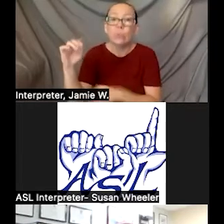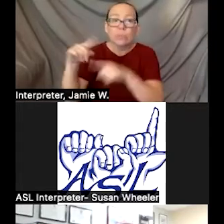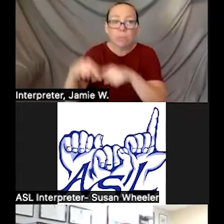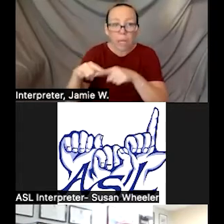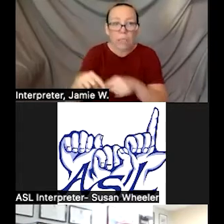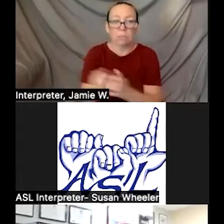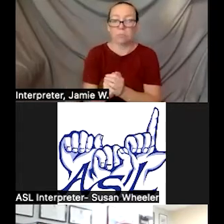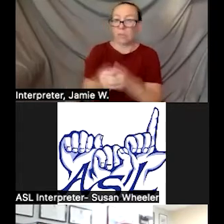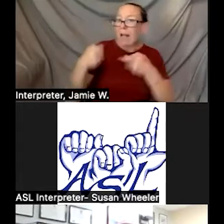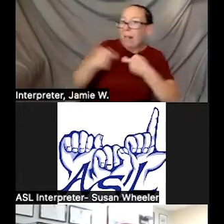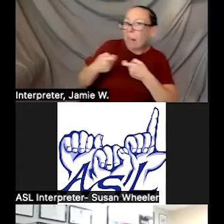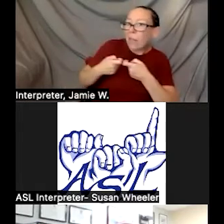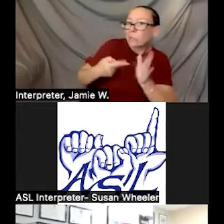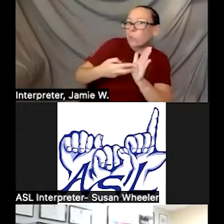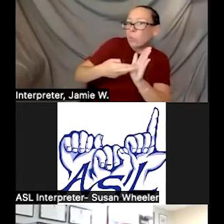Next.